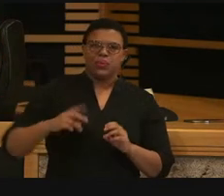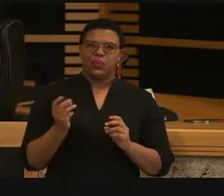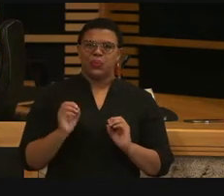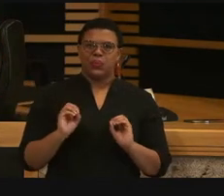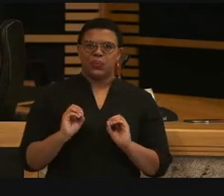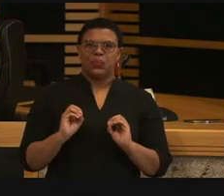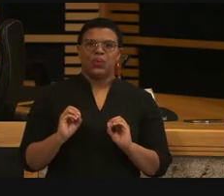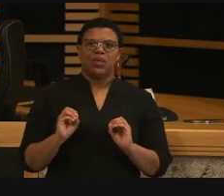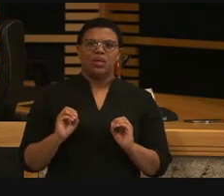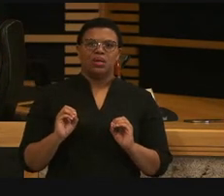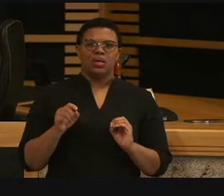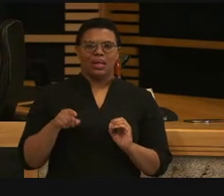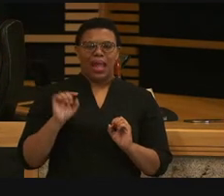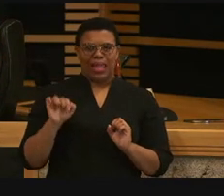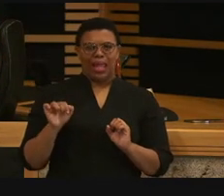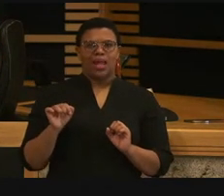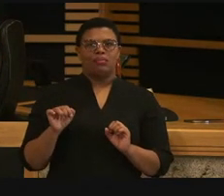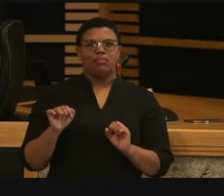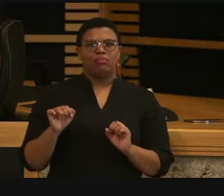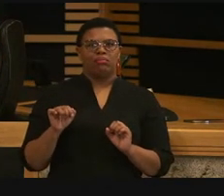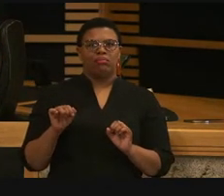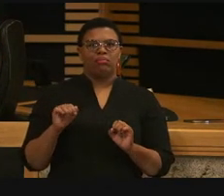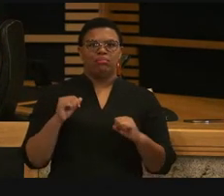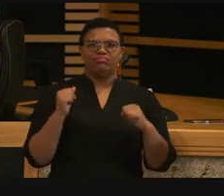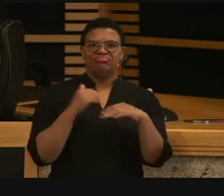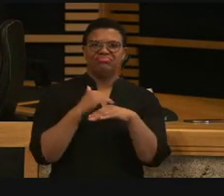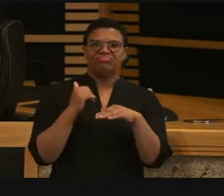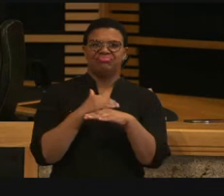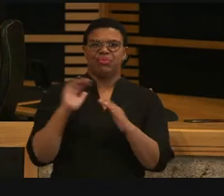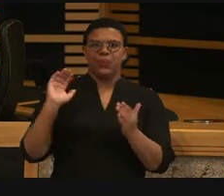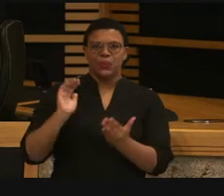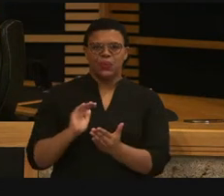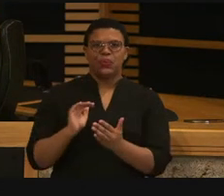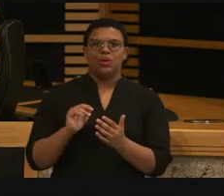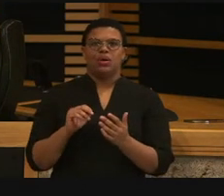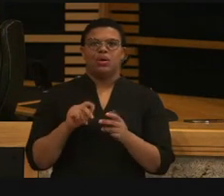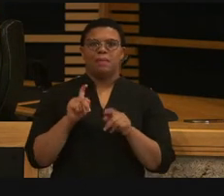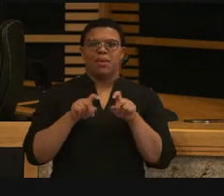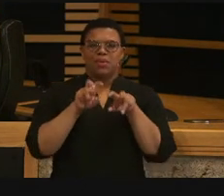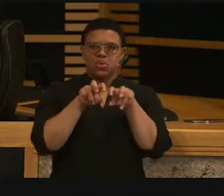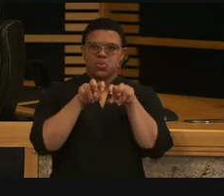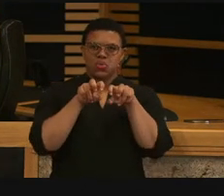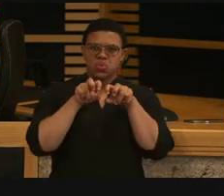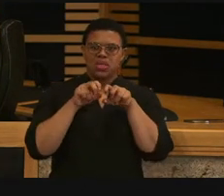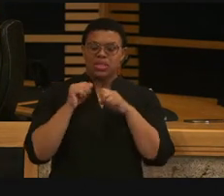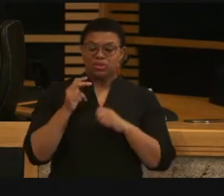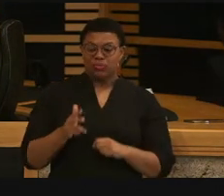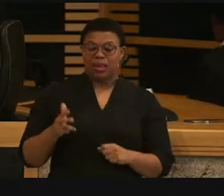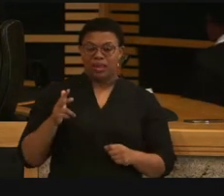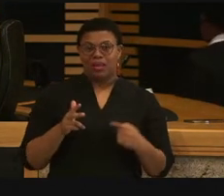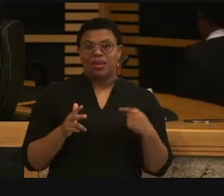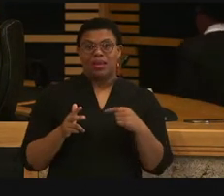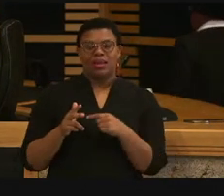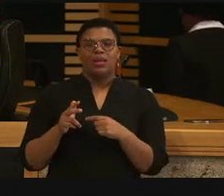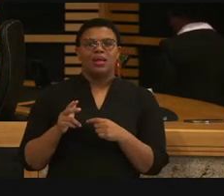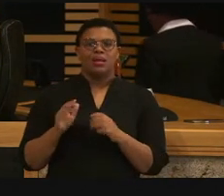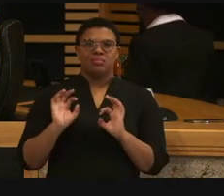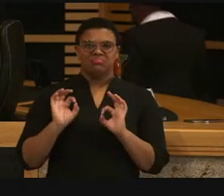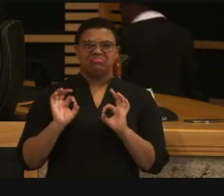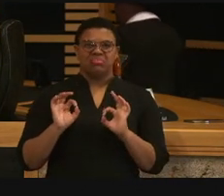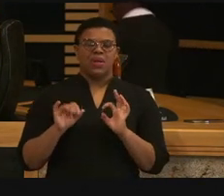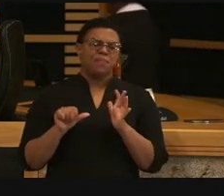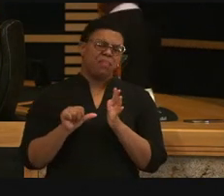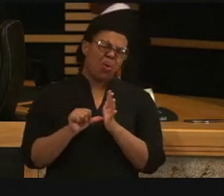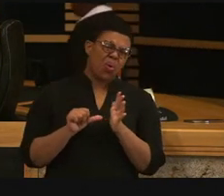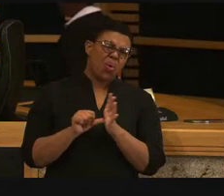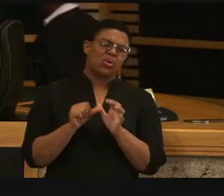contribute immensely in the conveyance of freight as well as passengers. That rail transport is inevitably critical to